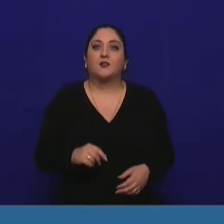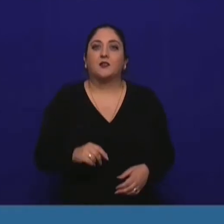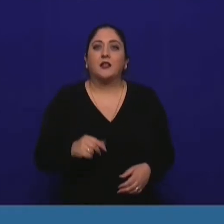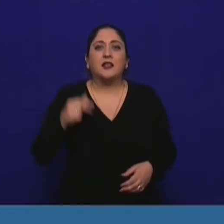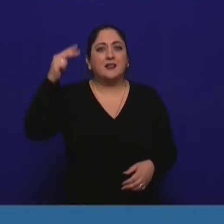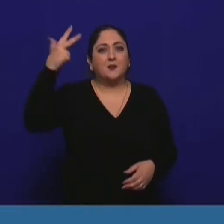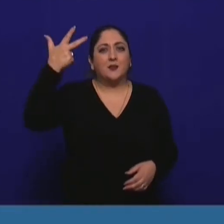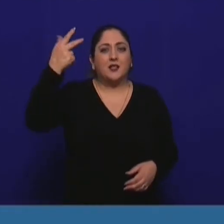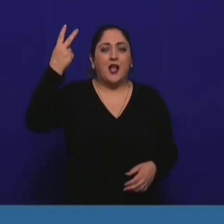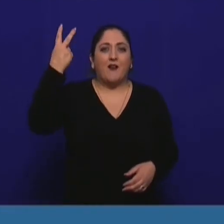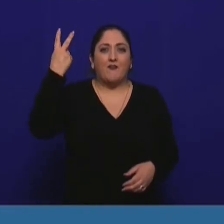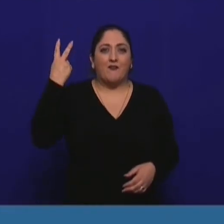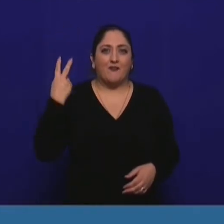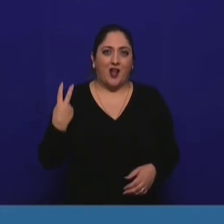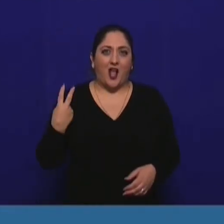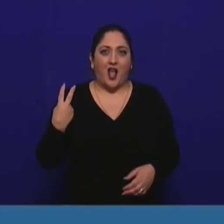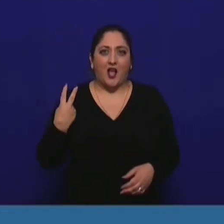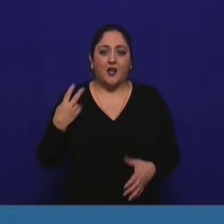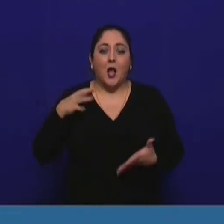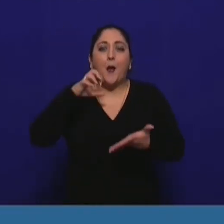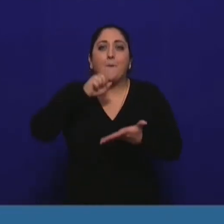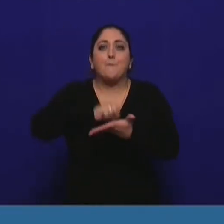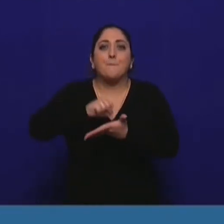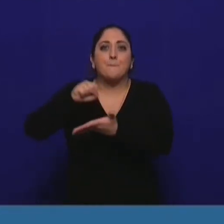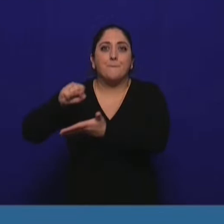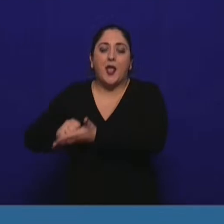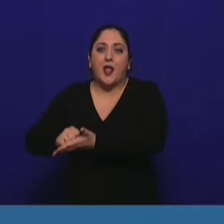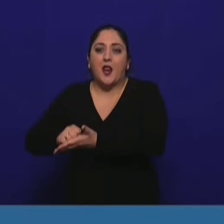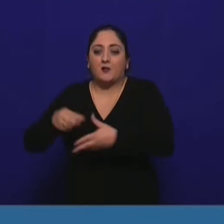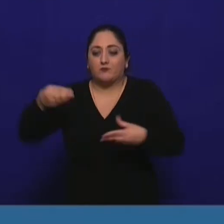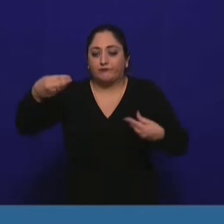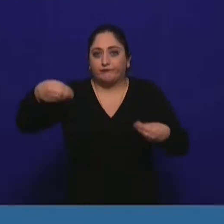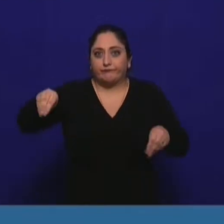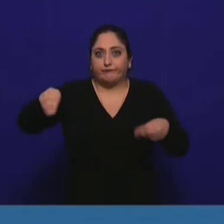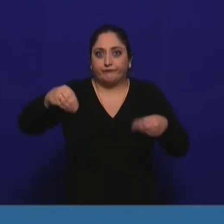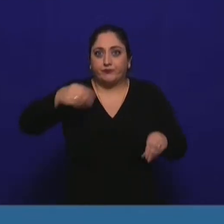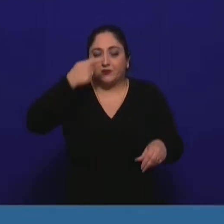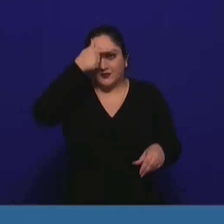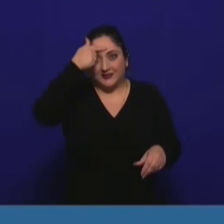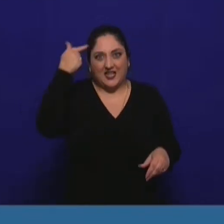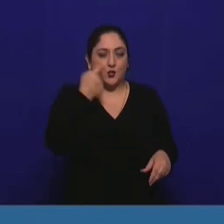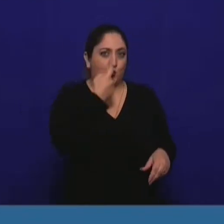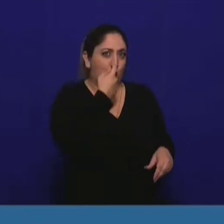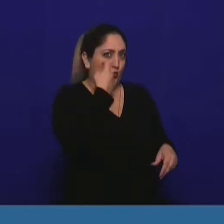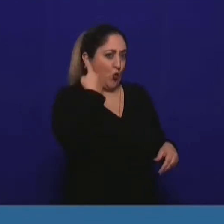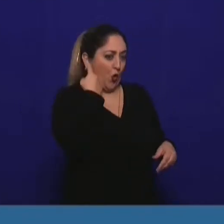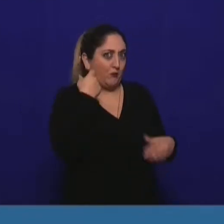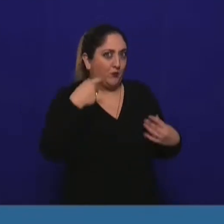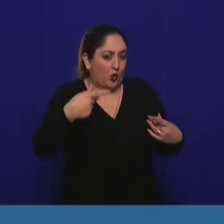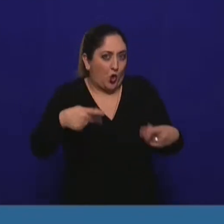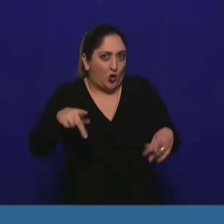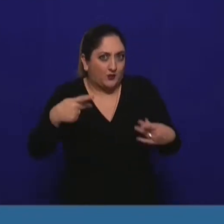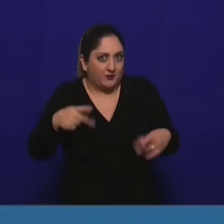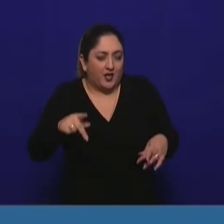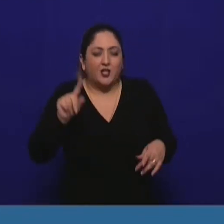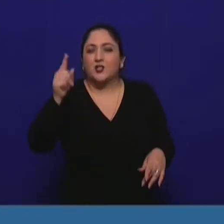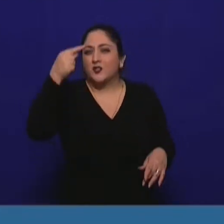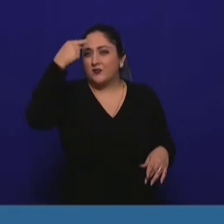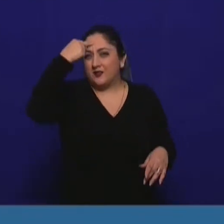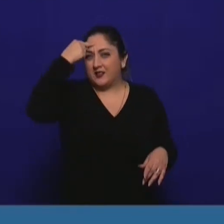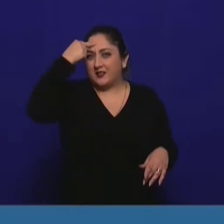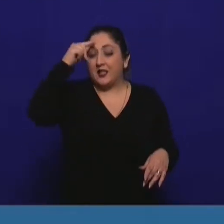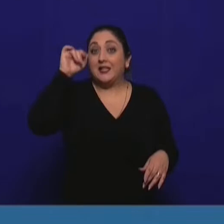frar kien hemm bdil fil-protokoll fejn jidħol l-swabbing fejn persuna li tkun ħarġet